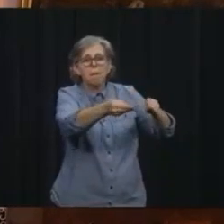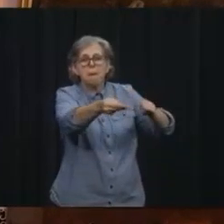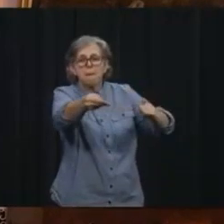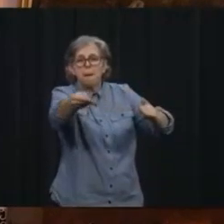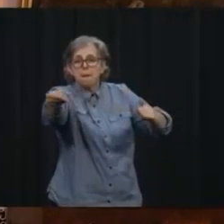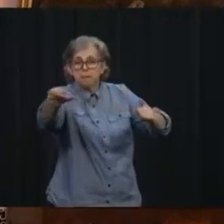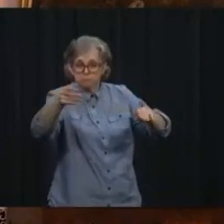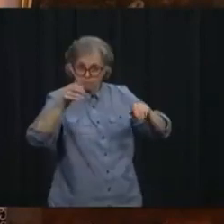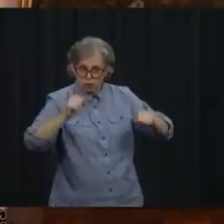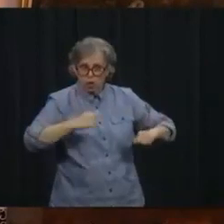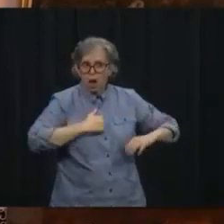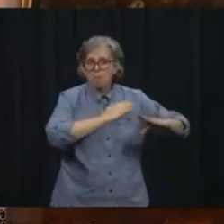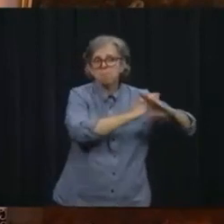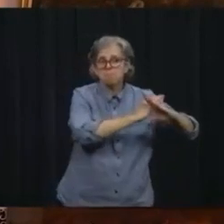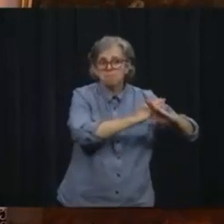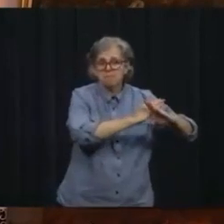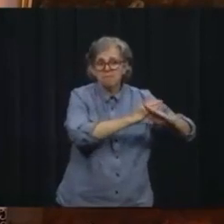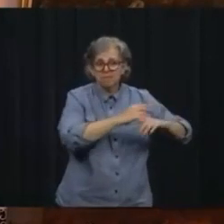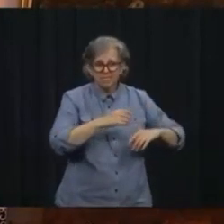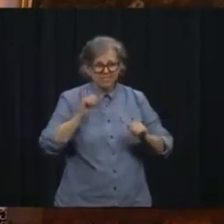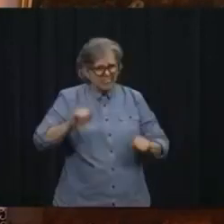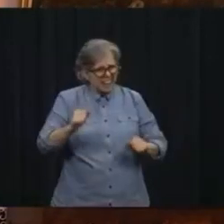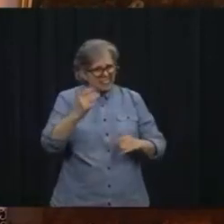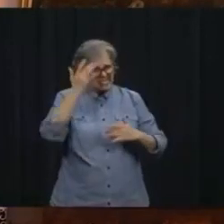everything within my power